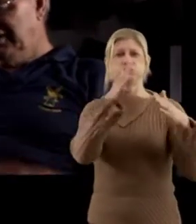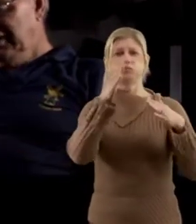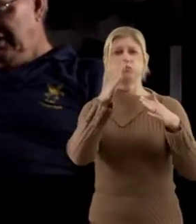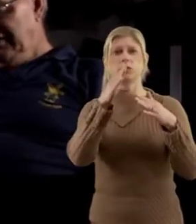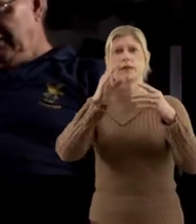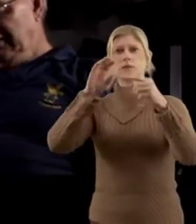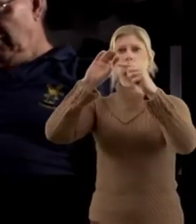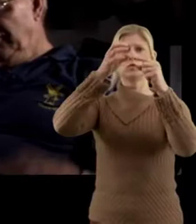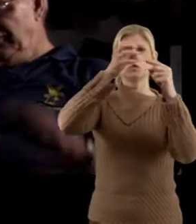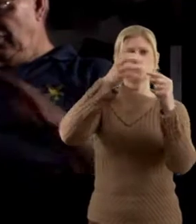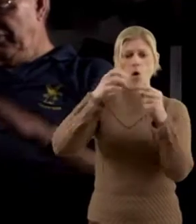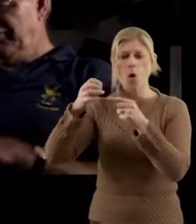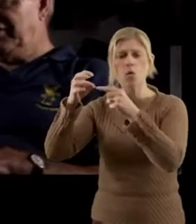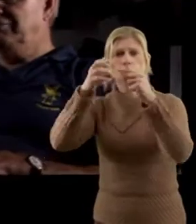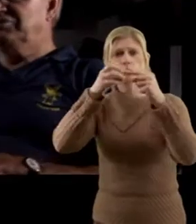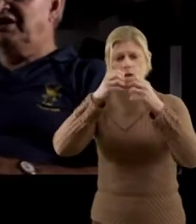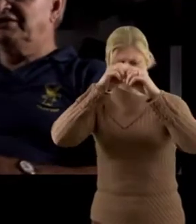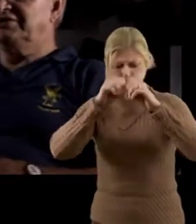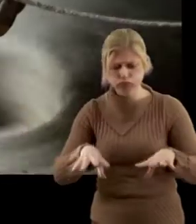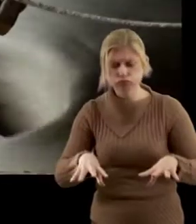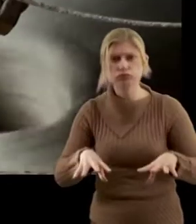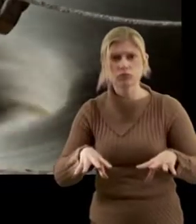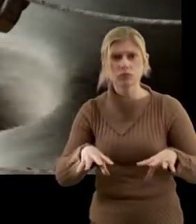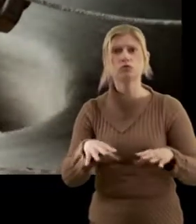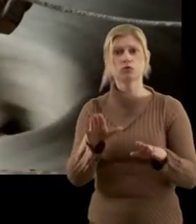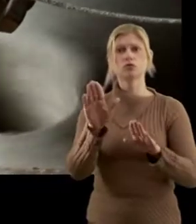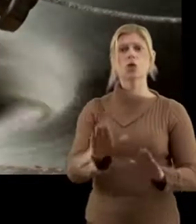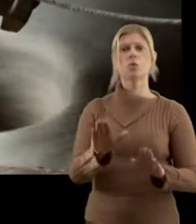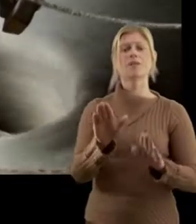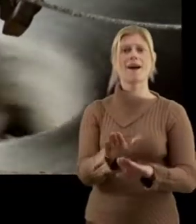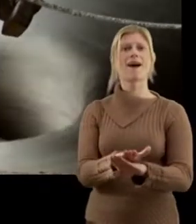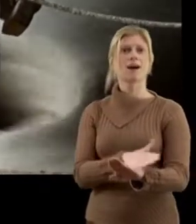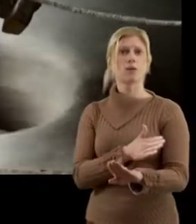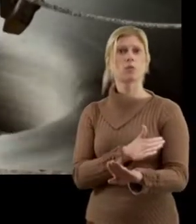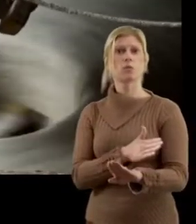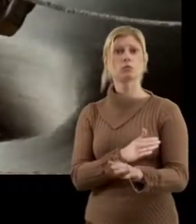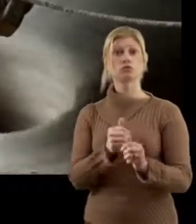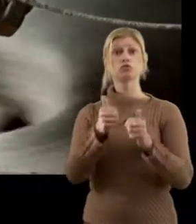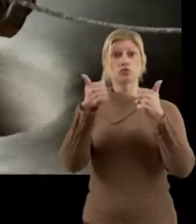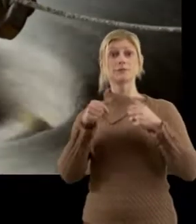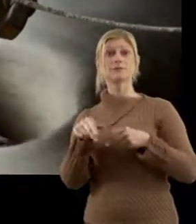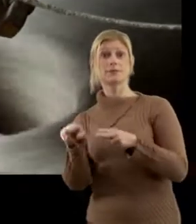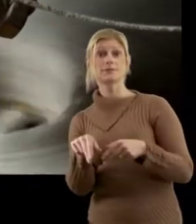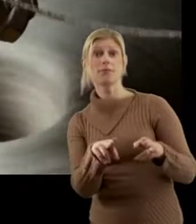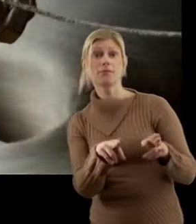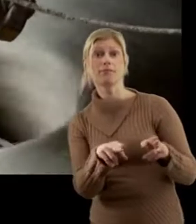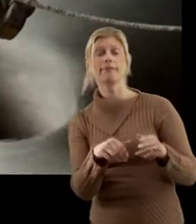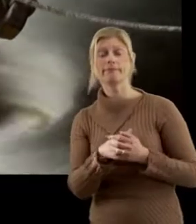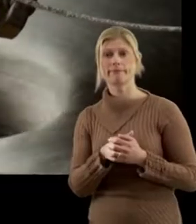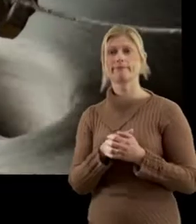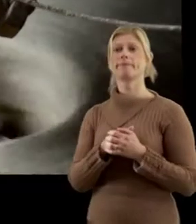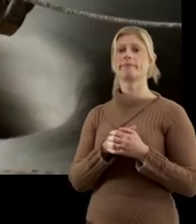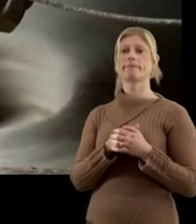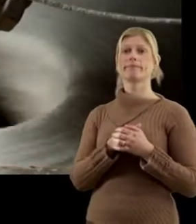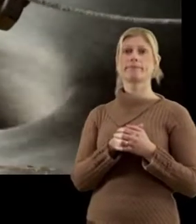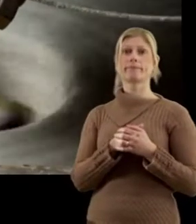fast, the governor drops the stones tighter to slow it up as well. So quite a good system. If it ain't broke, we don't mend it.